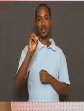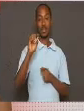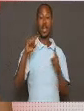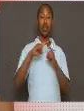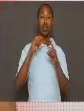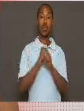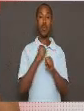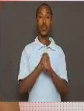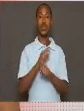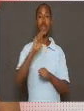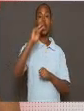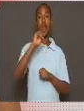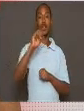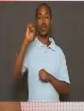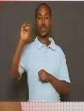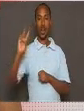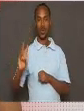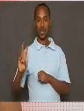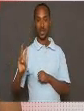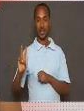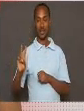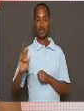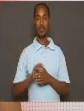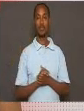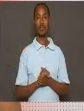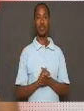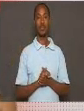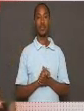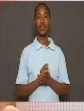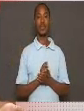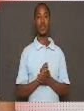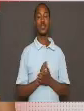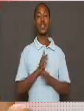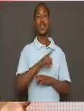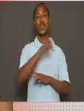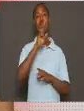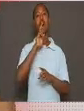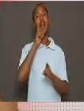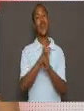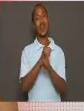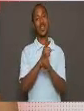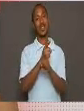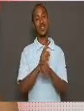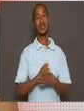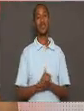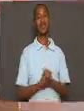oxygen to produce nitrogen dioxide, then you are correct.